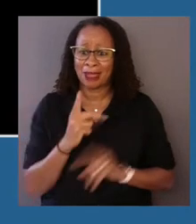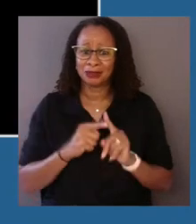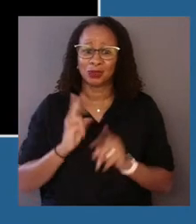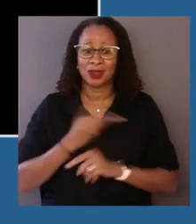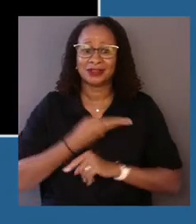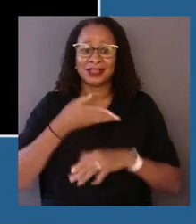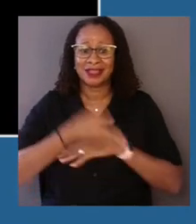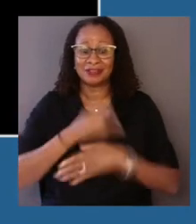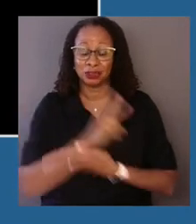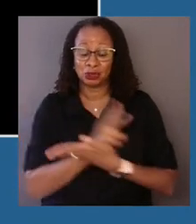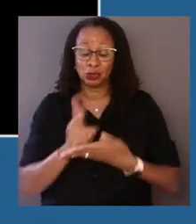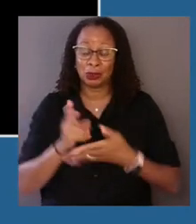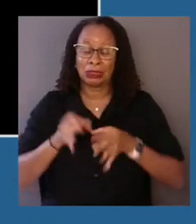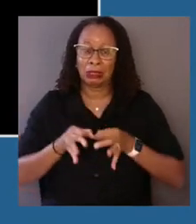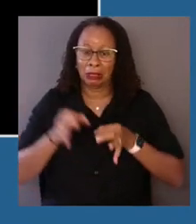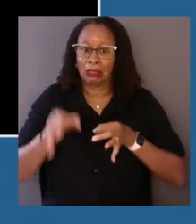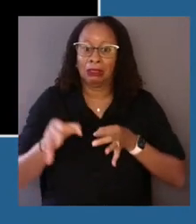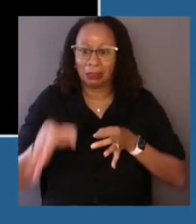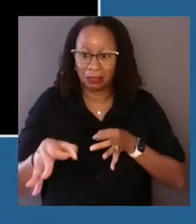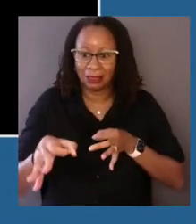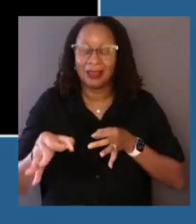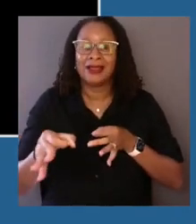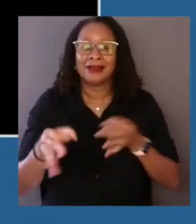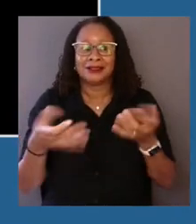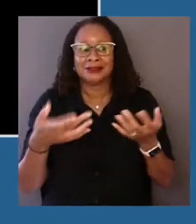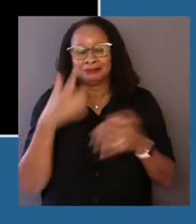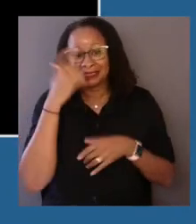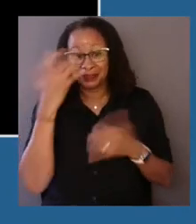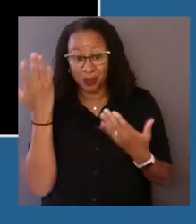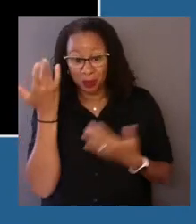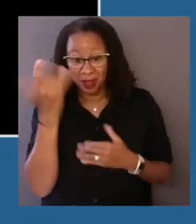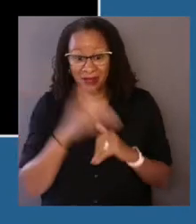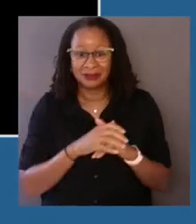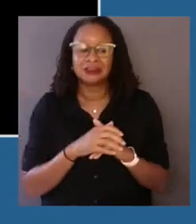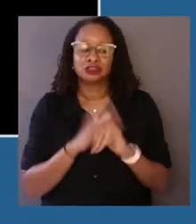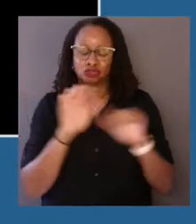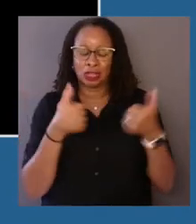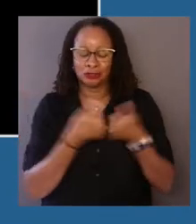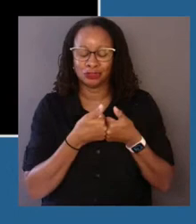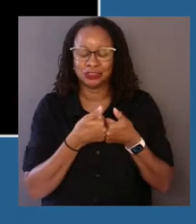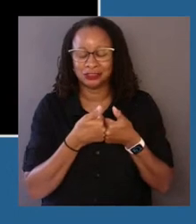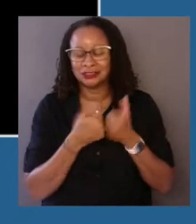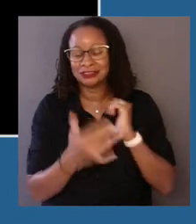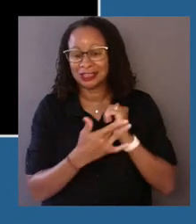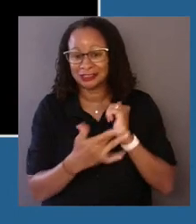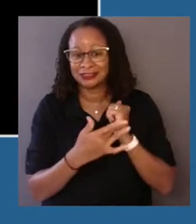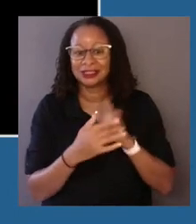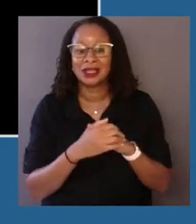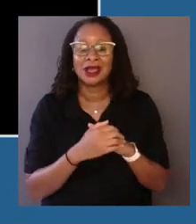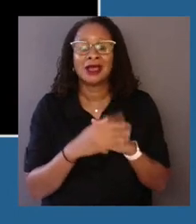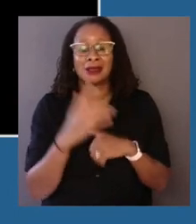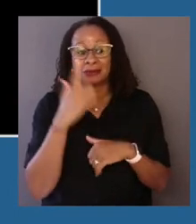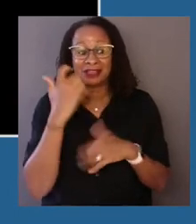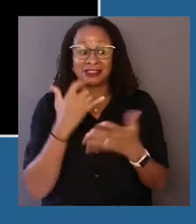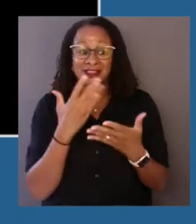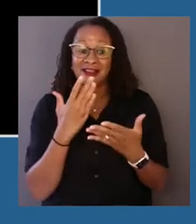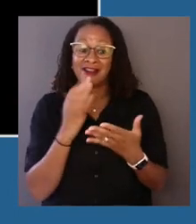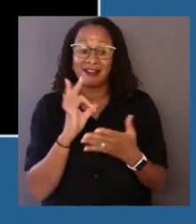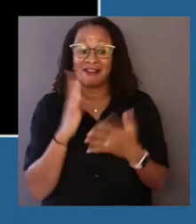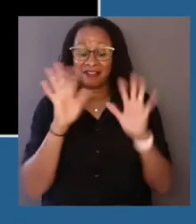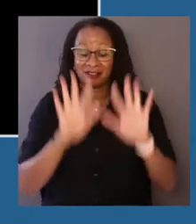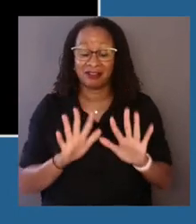two-week delay occasioned by infrastructural challenges fueled in part by the climate crisis in the form of